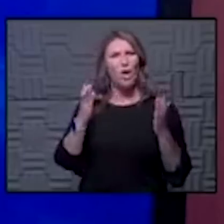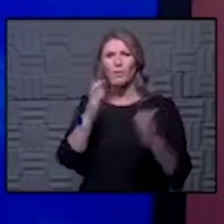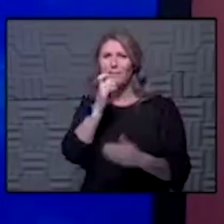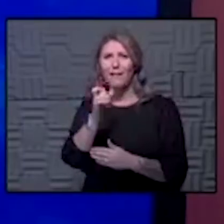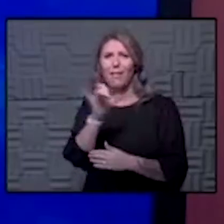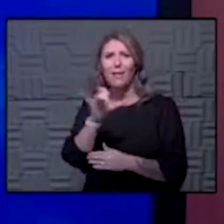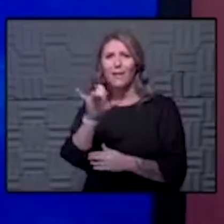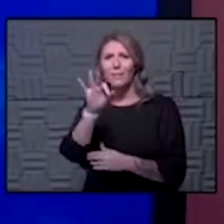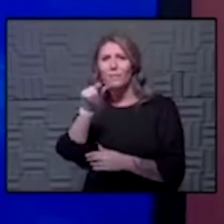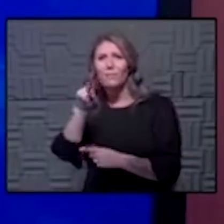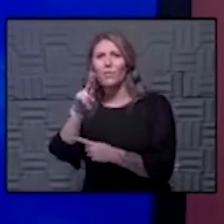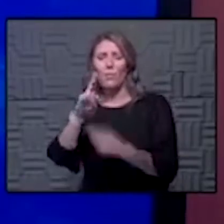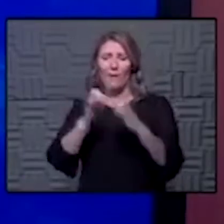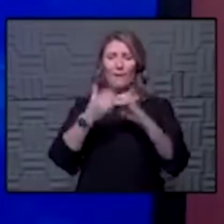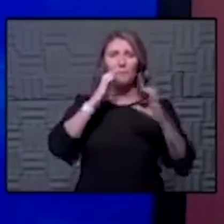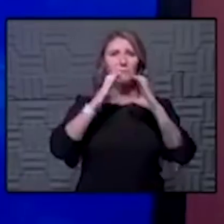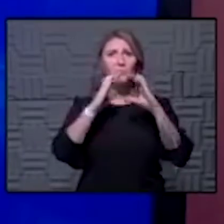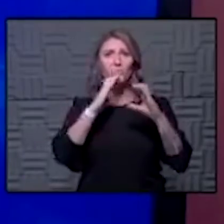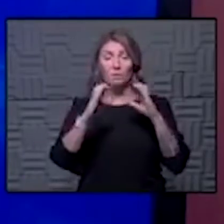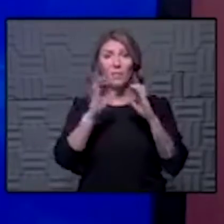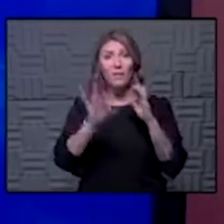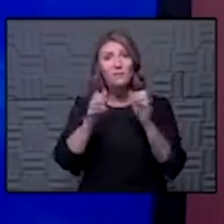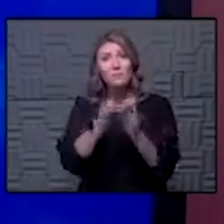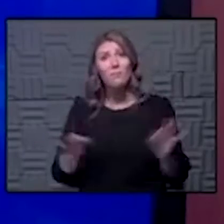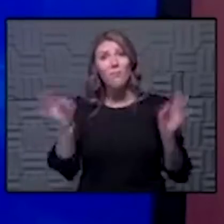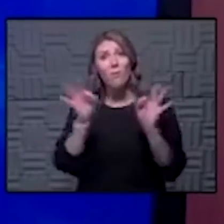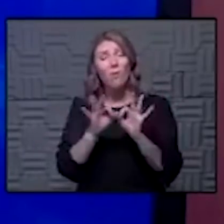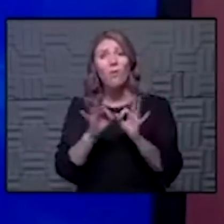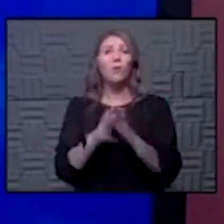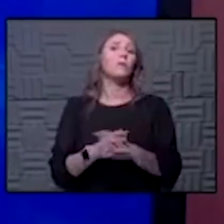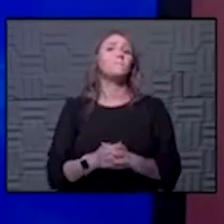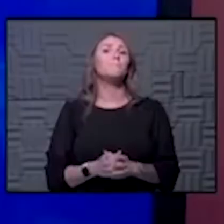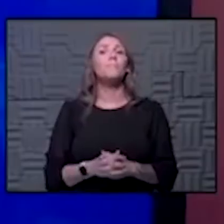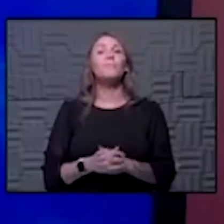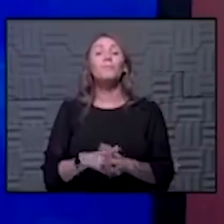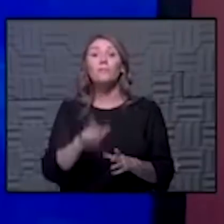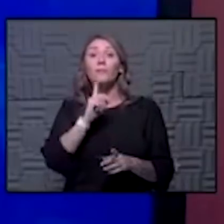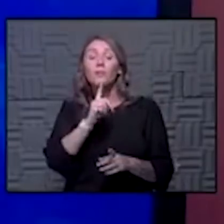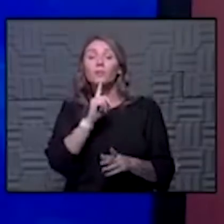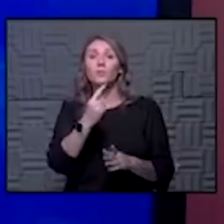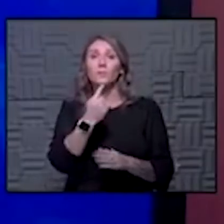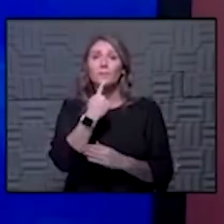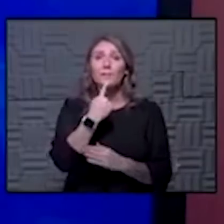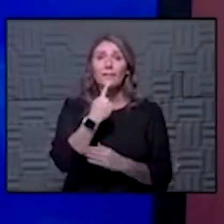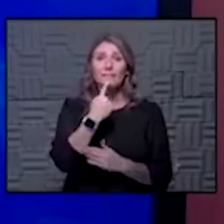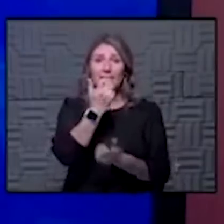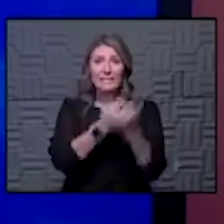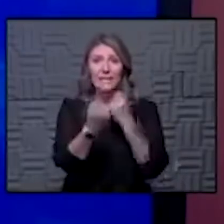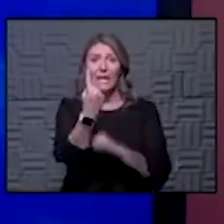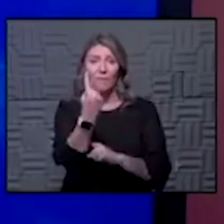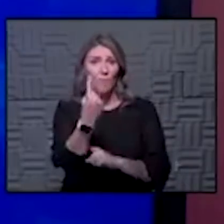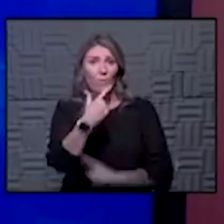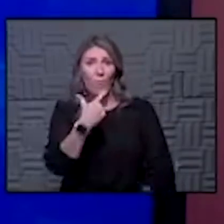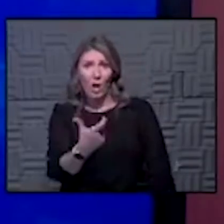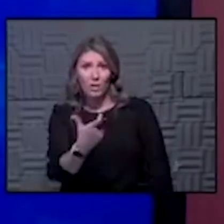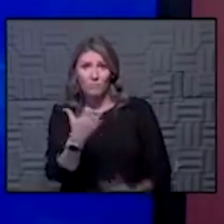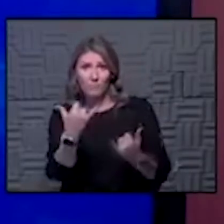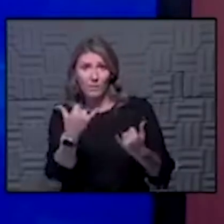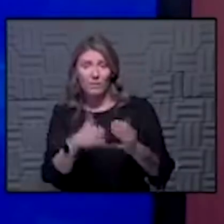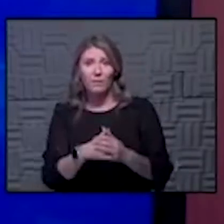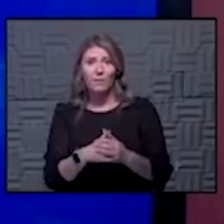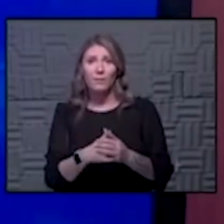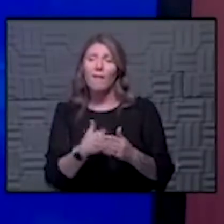getting out, how we communicate them, are important. And then I would actually then say to everyone watching, I know